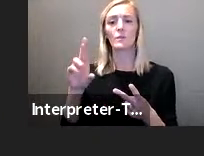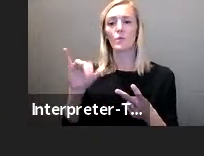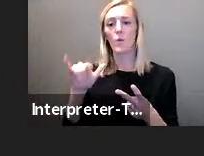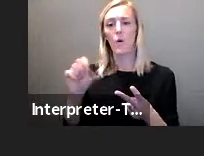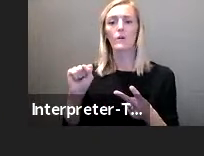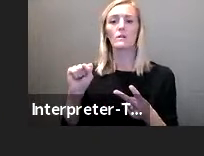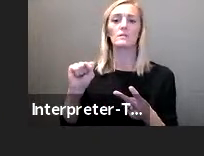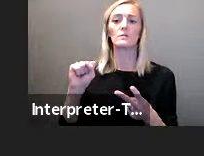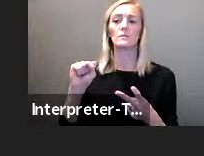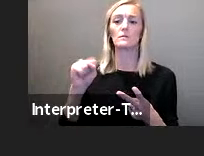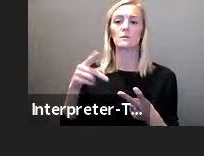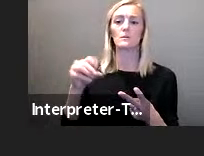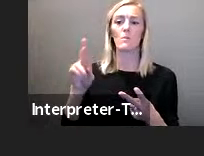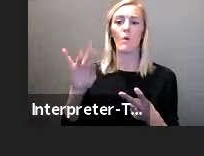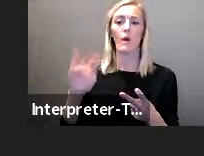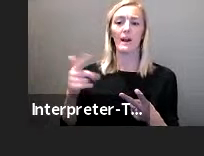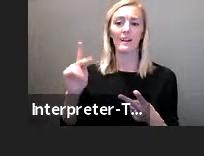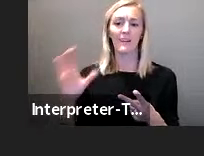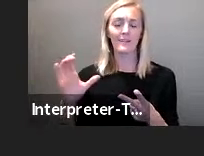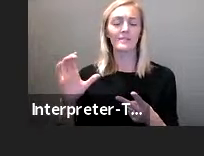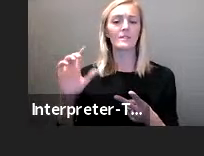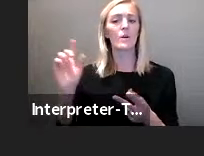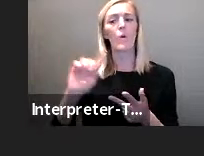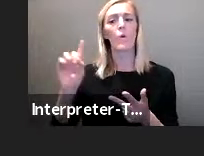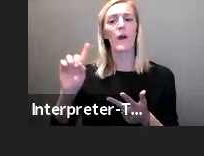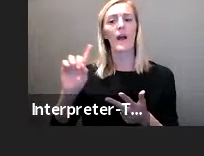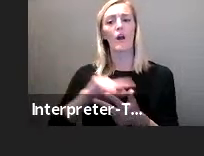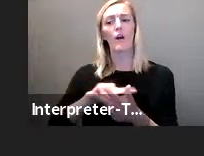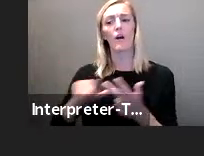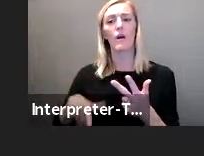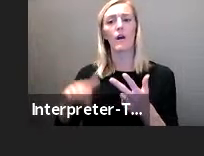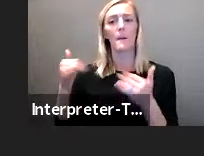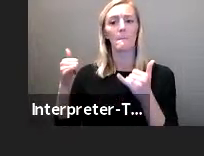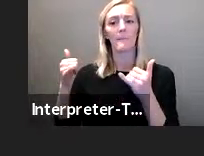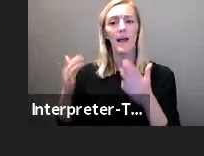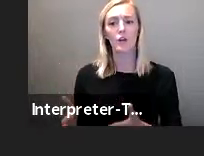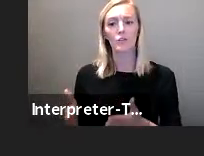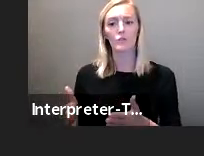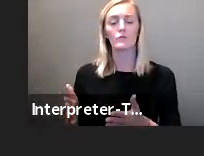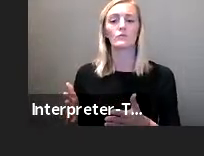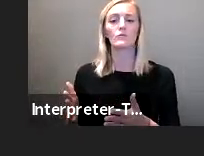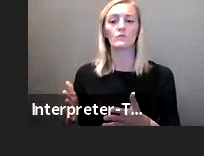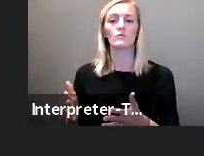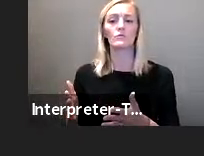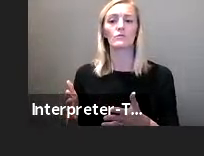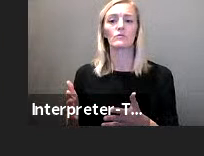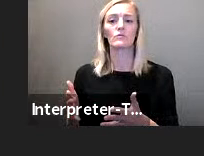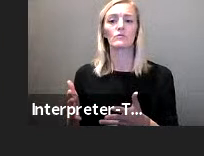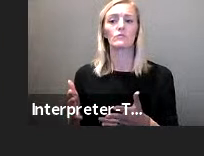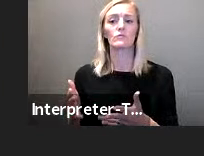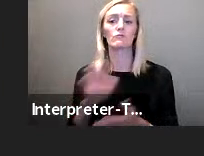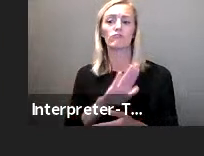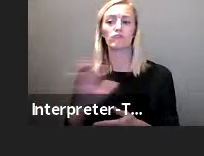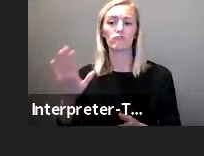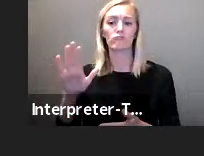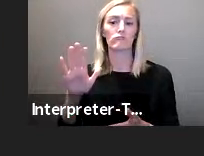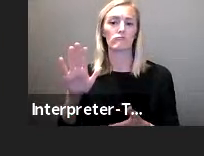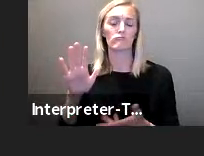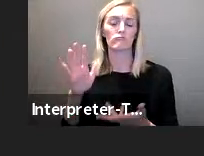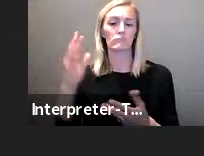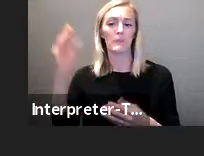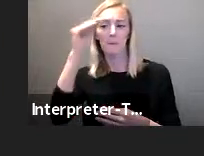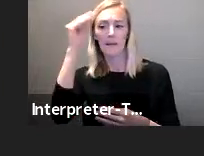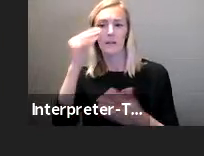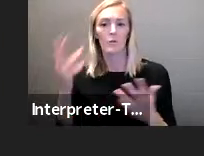Sporting KC, where are our players? Where do they weigh in? And I know that there's